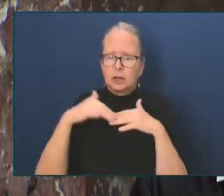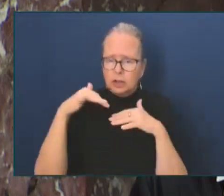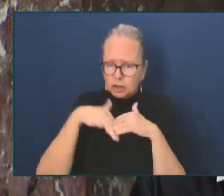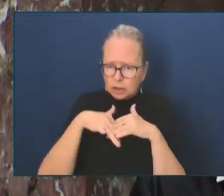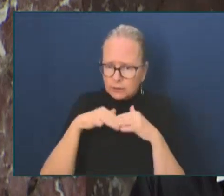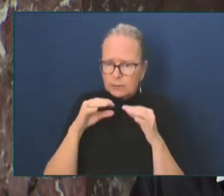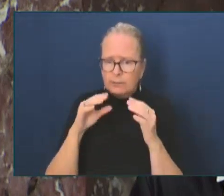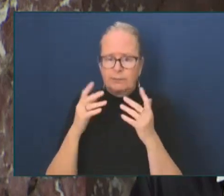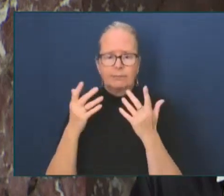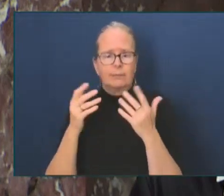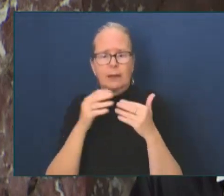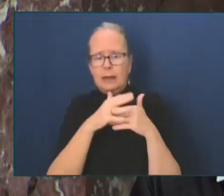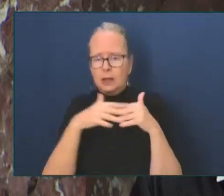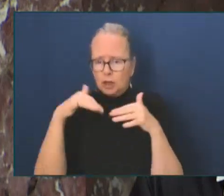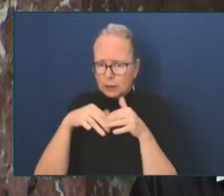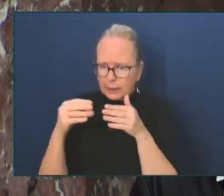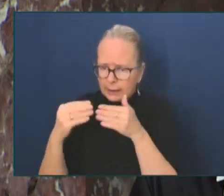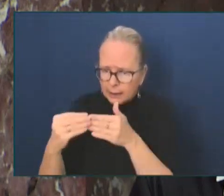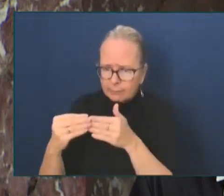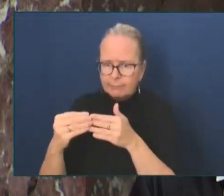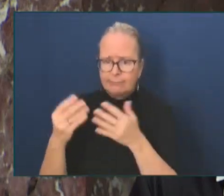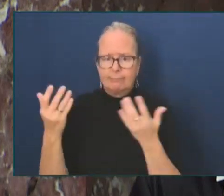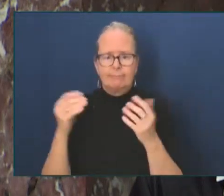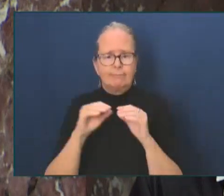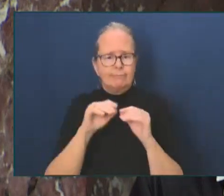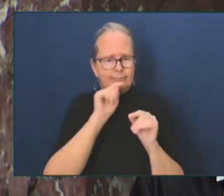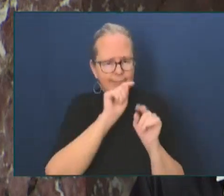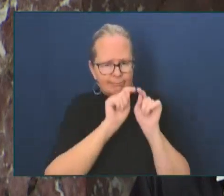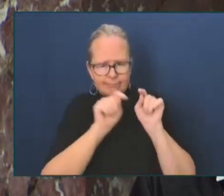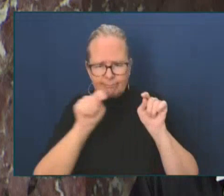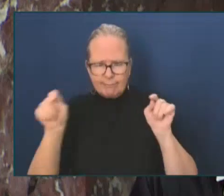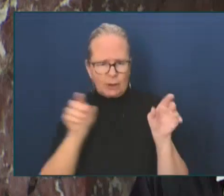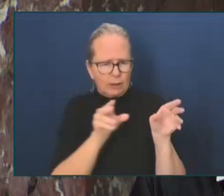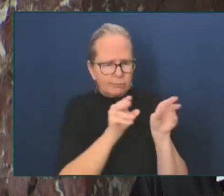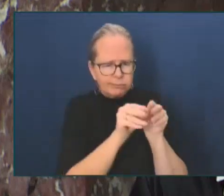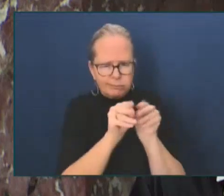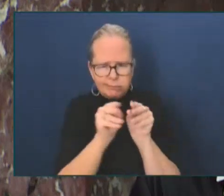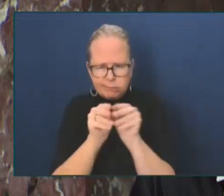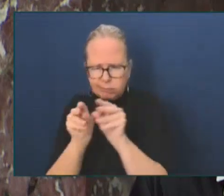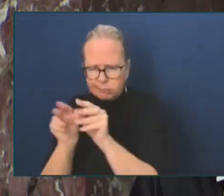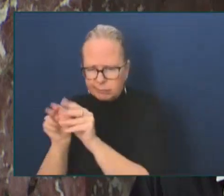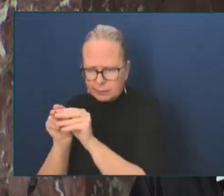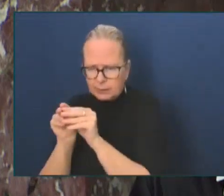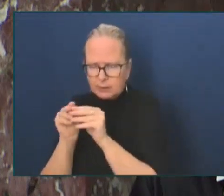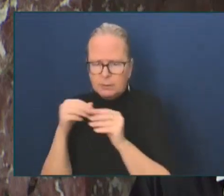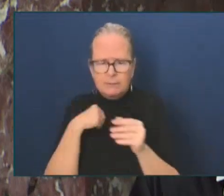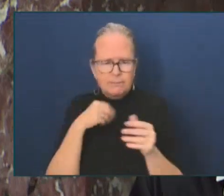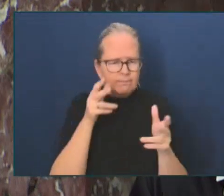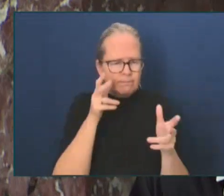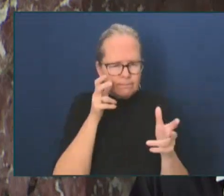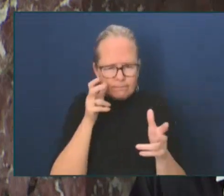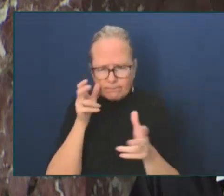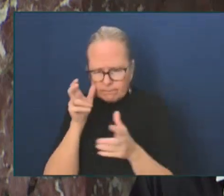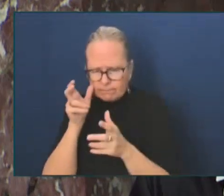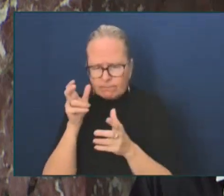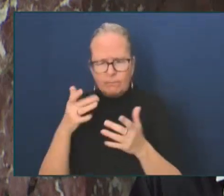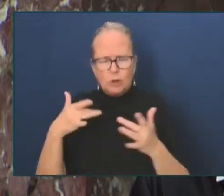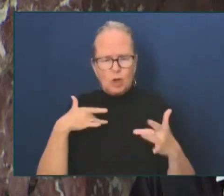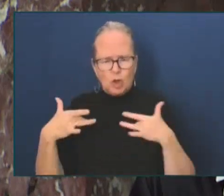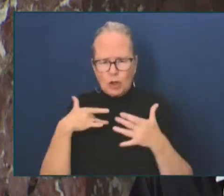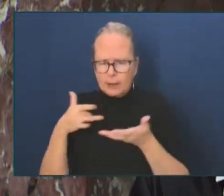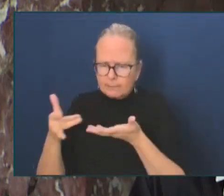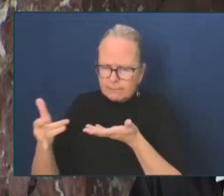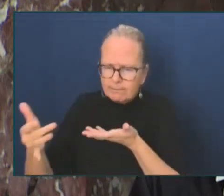some concerns, Honourable Speaker, and where I'm hearing concerns, I take those concerns very seriously. I will